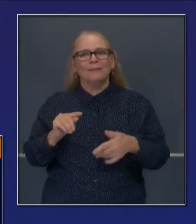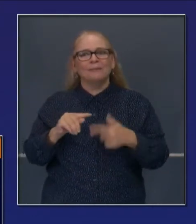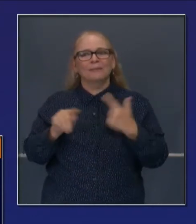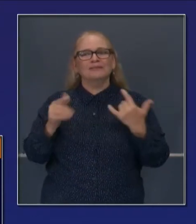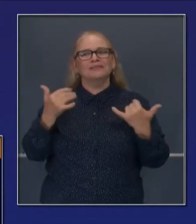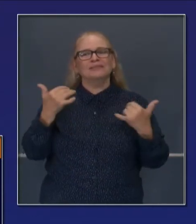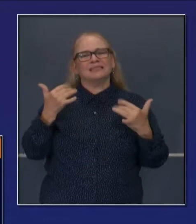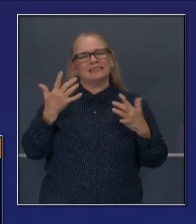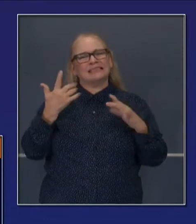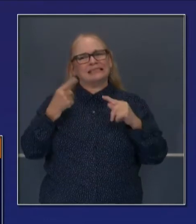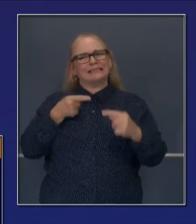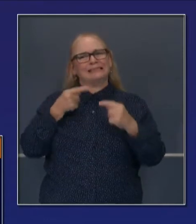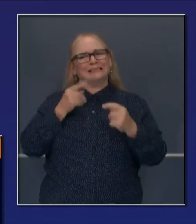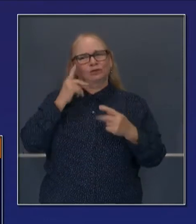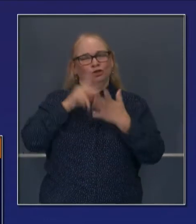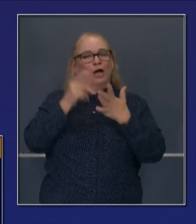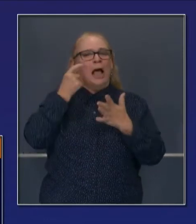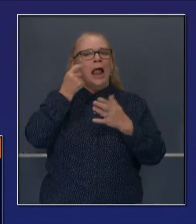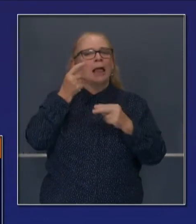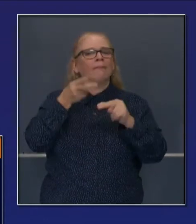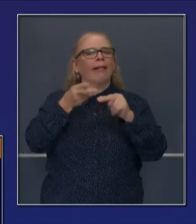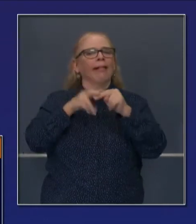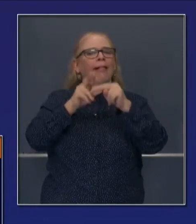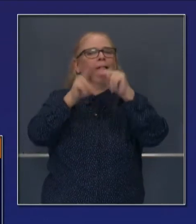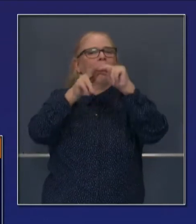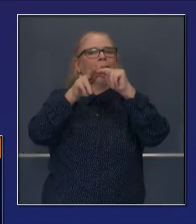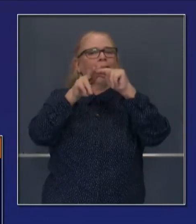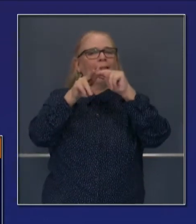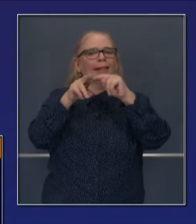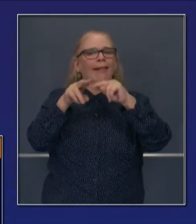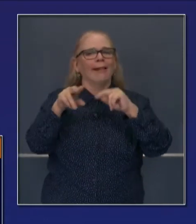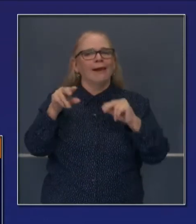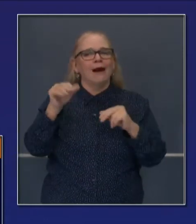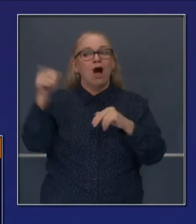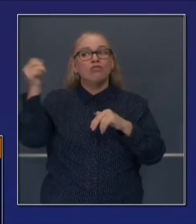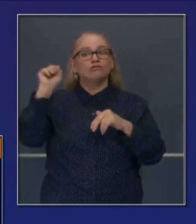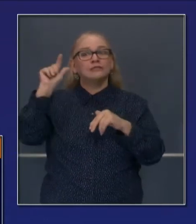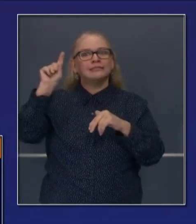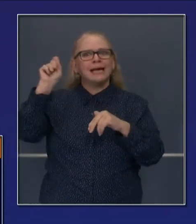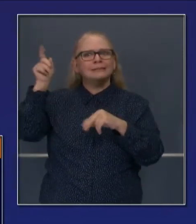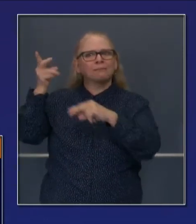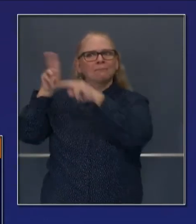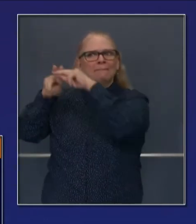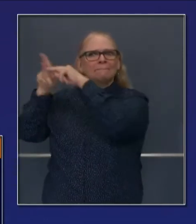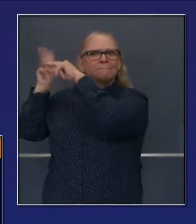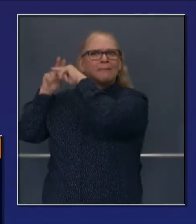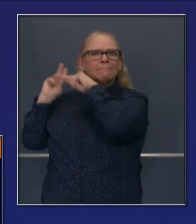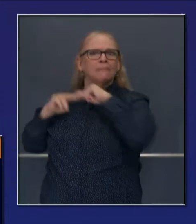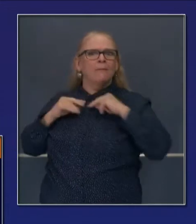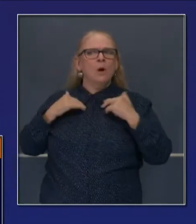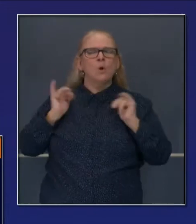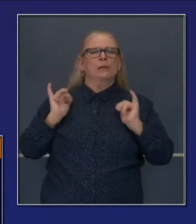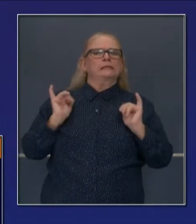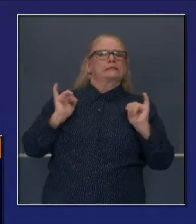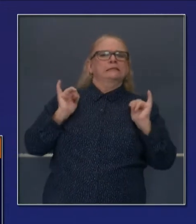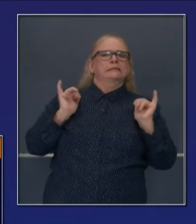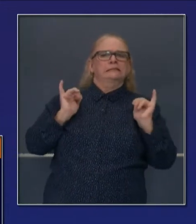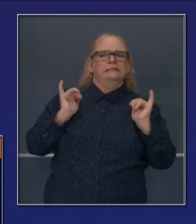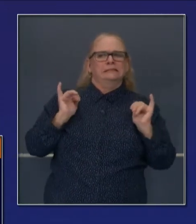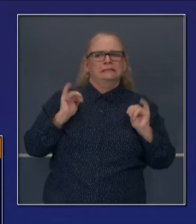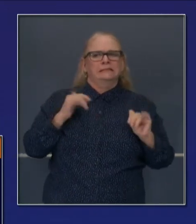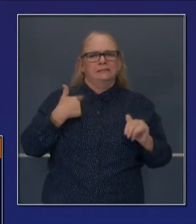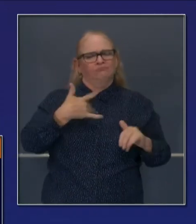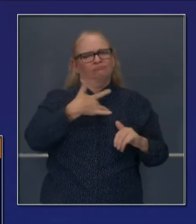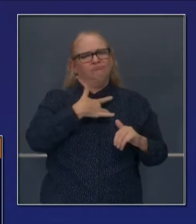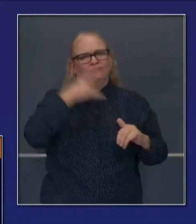but you're starting to see an increase in COVID-19 cases all across the country. In fact, as of this morning,